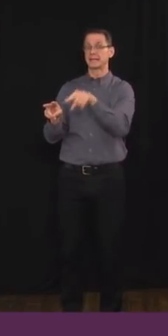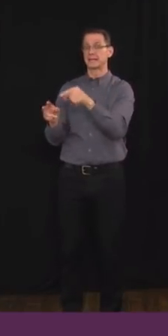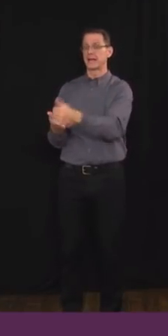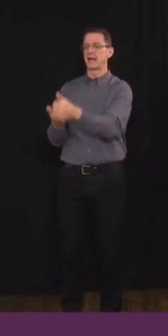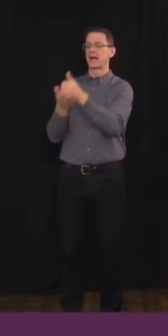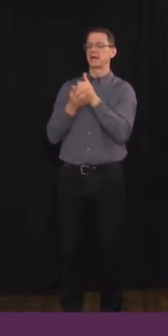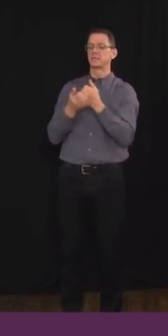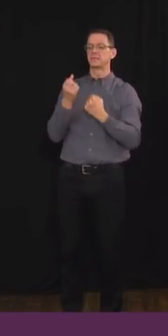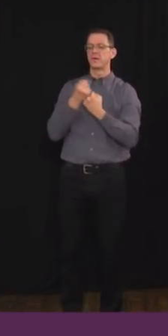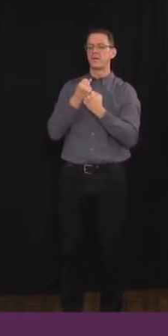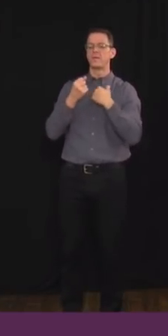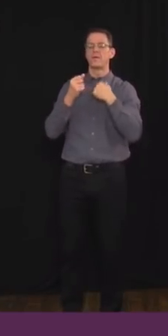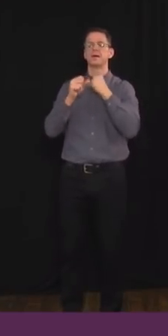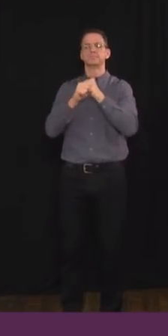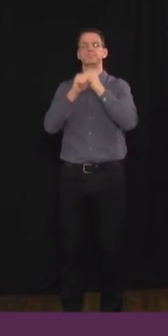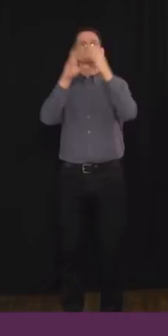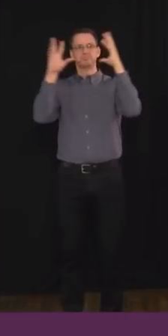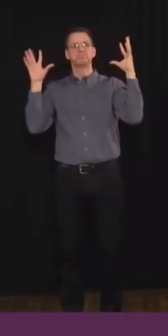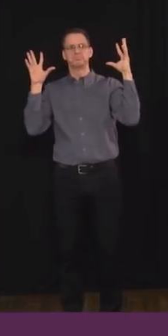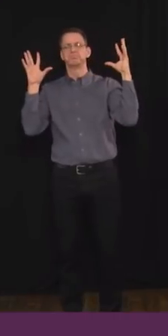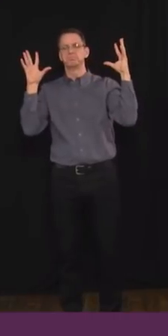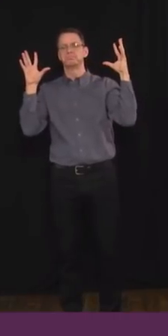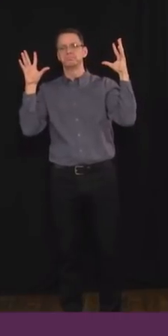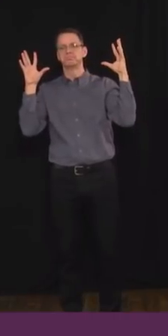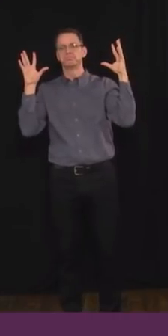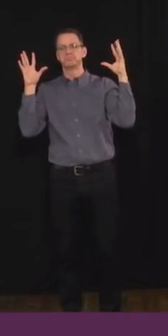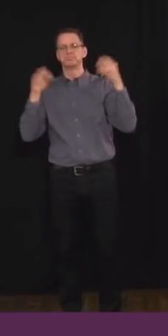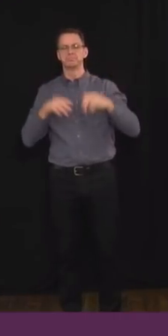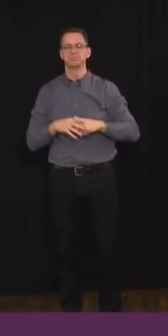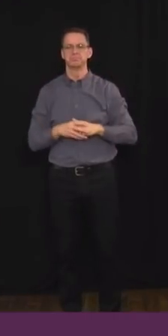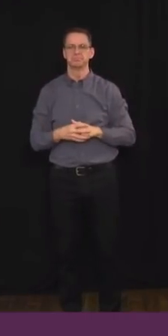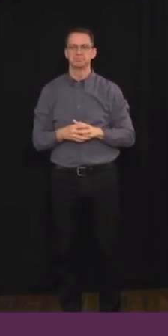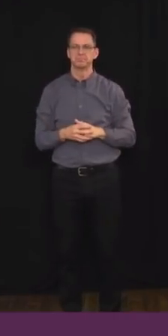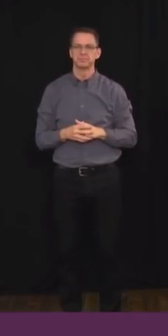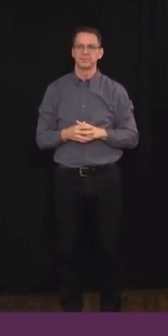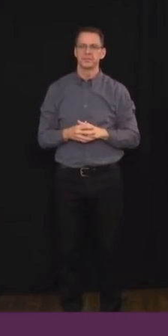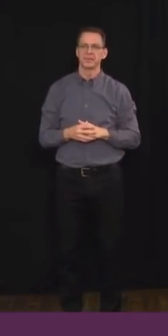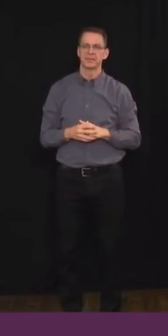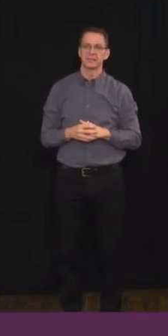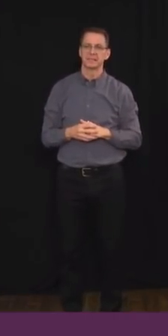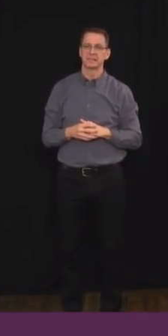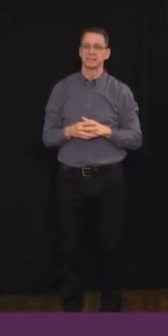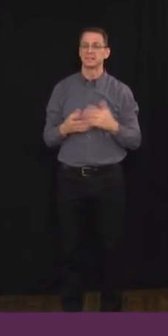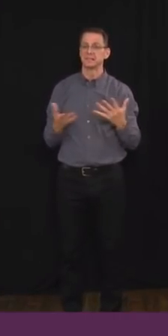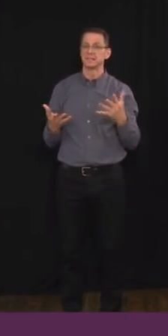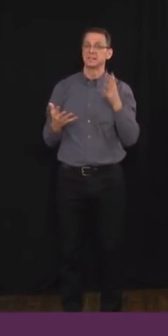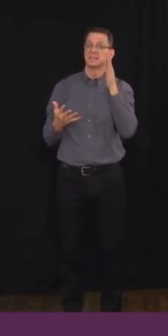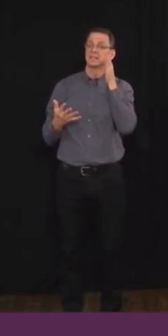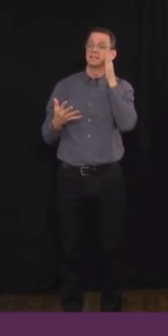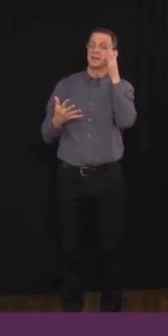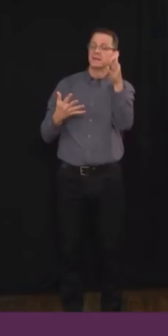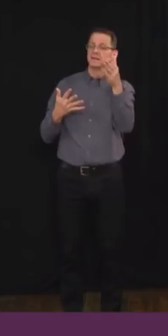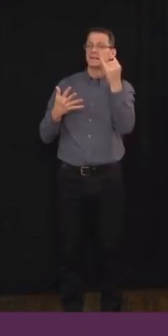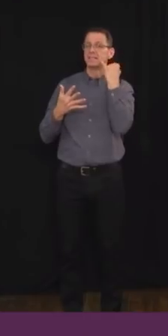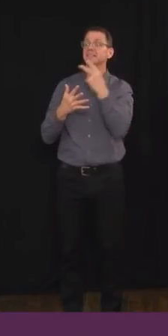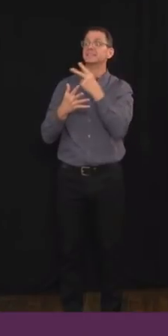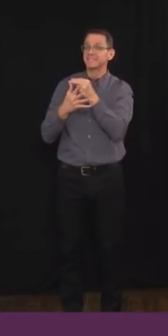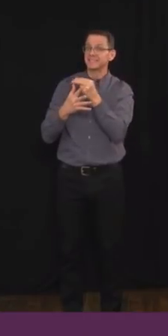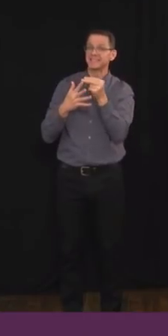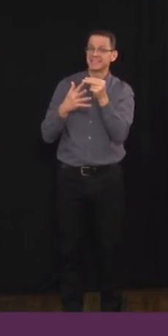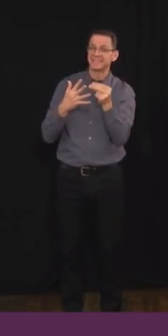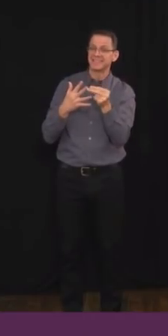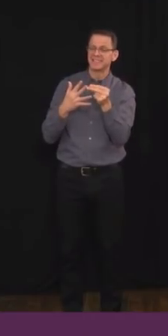further relaxations or potentially to increase restrictions if the virus once again poses a growing